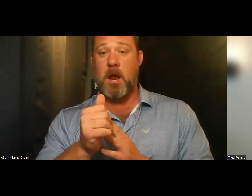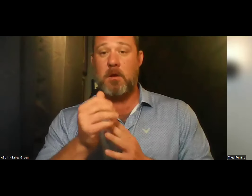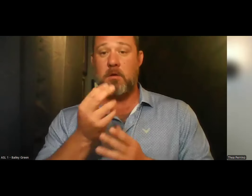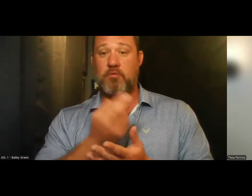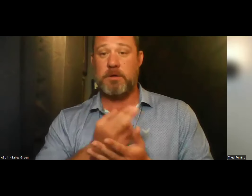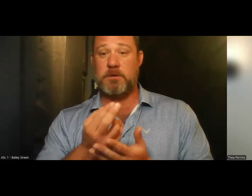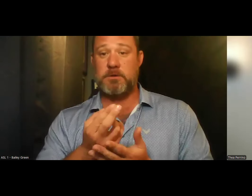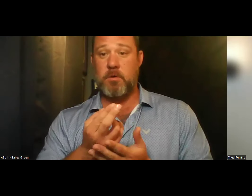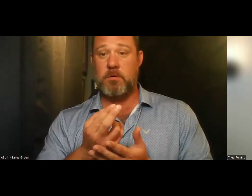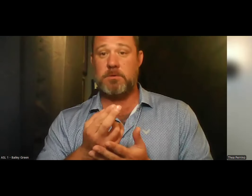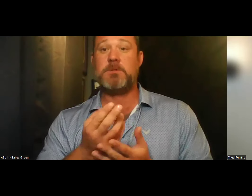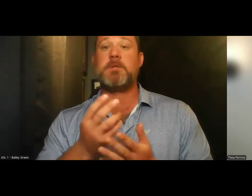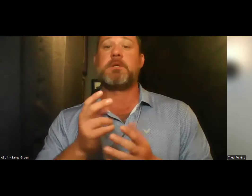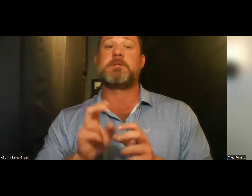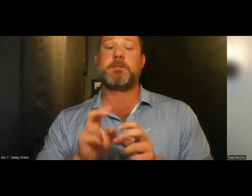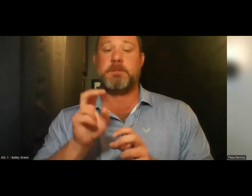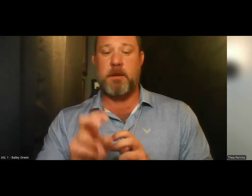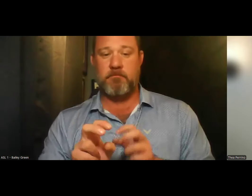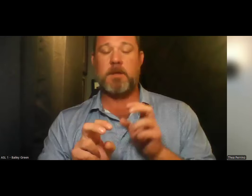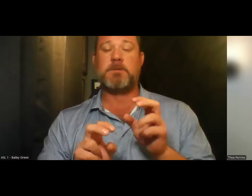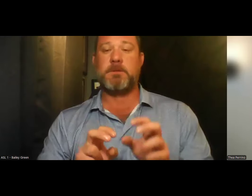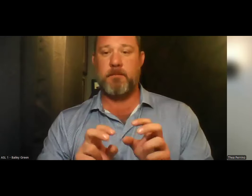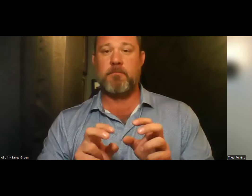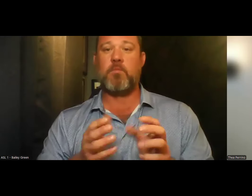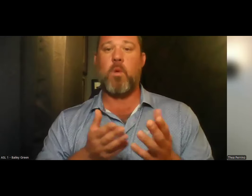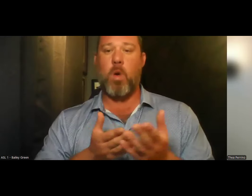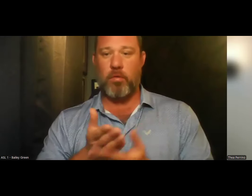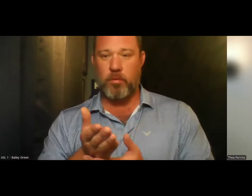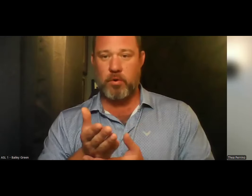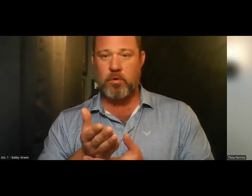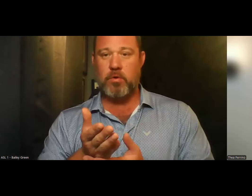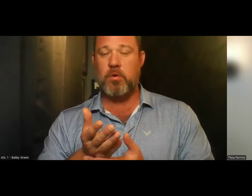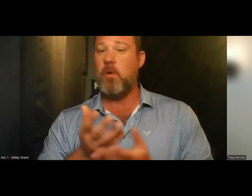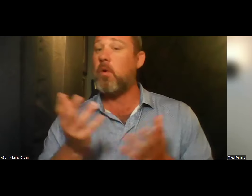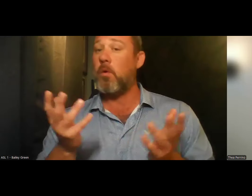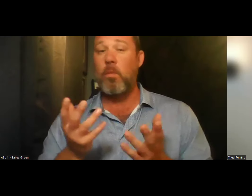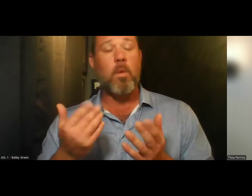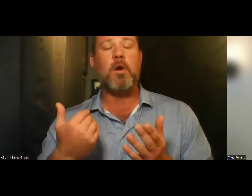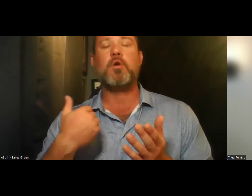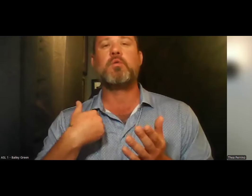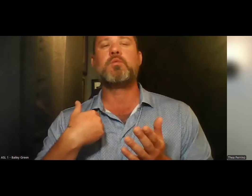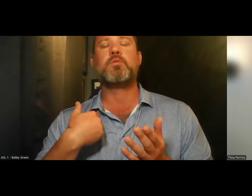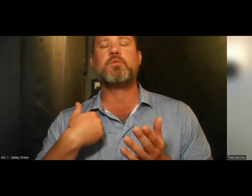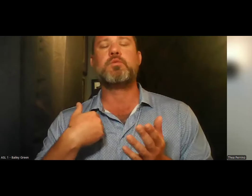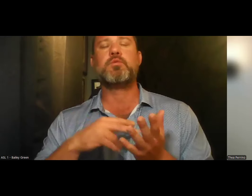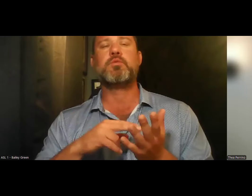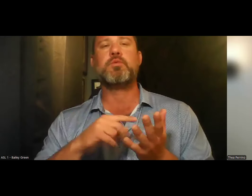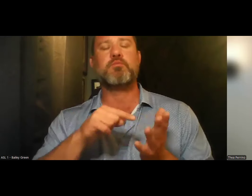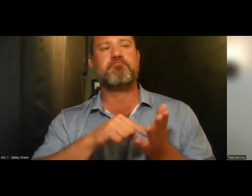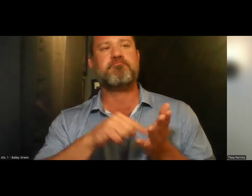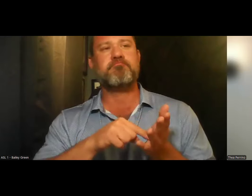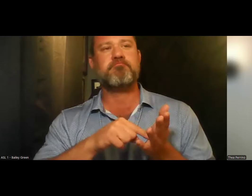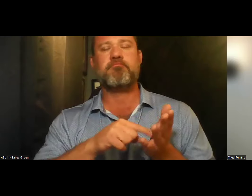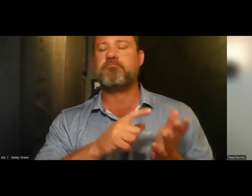Hub, is a step-by-step walkthrough. So what did the regulation used to say? What is it saying now?